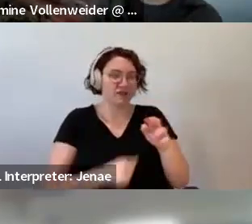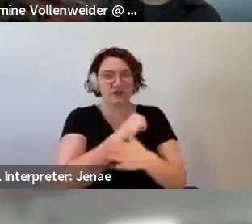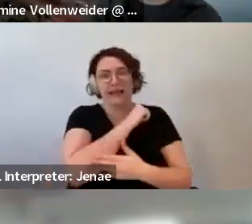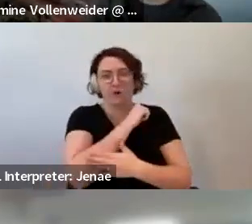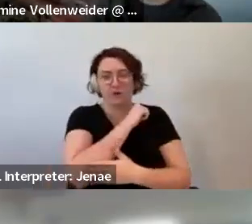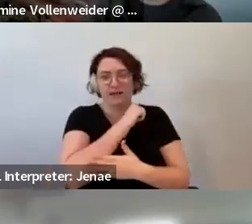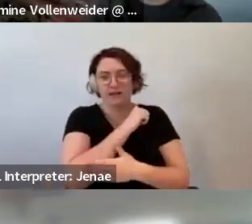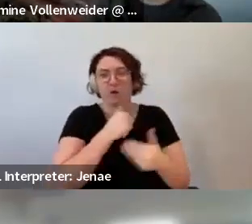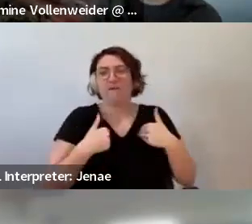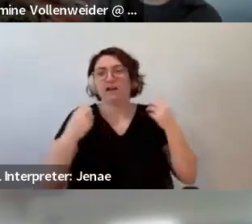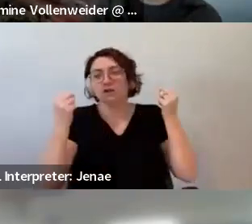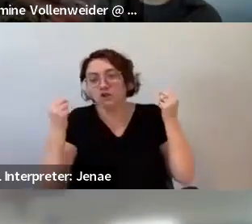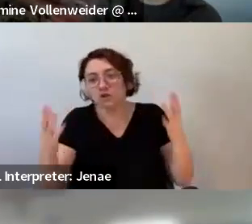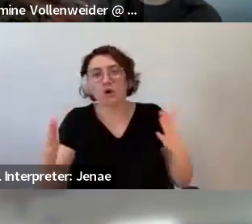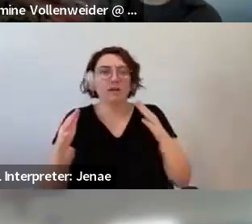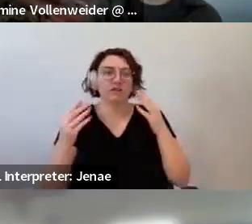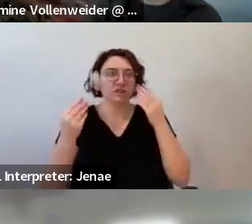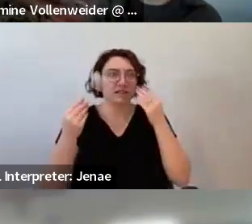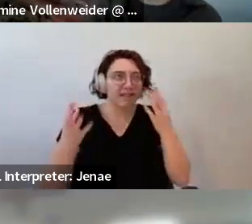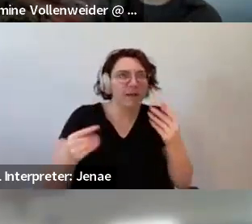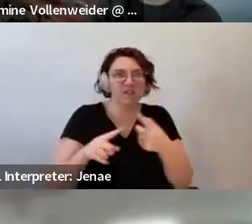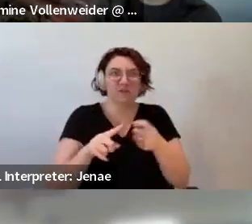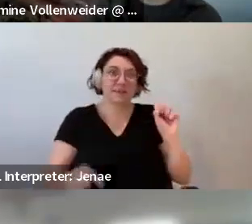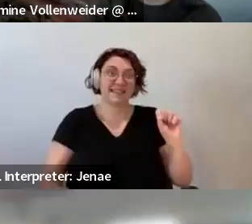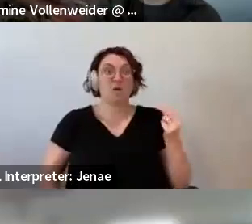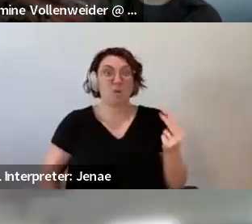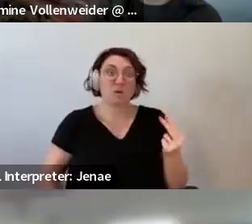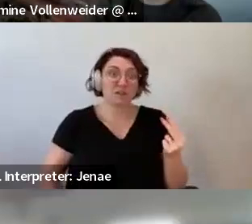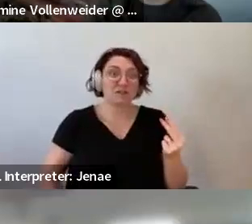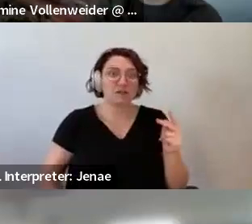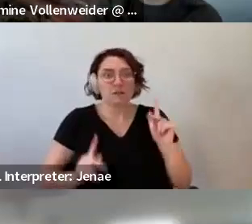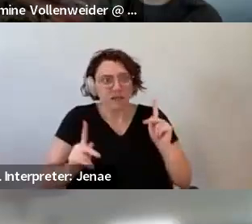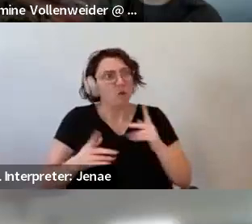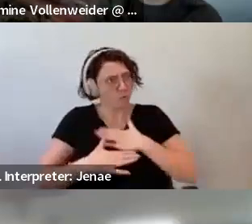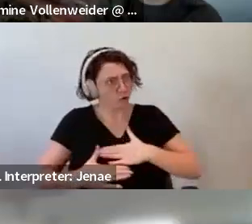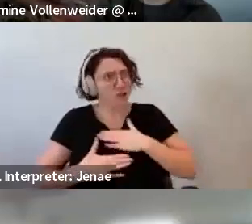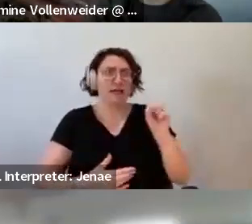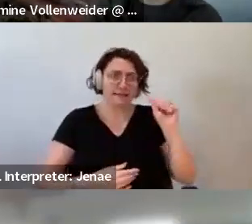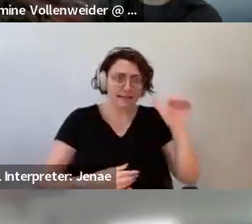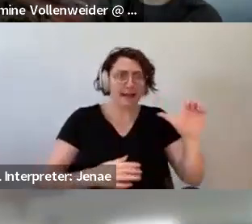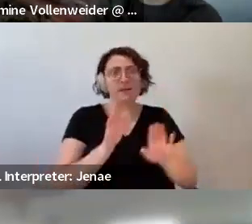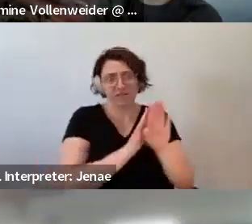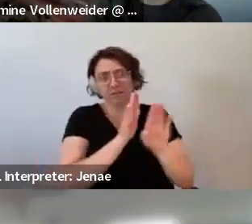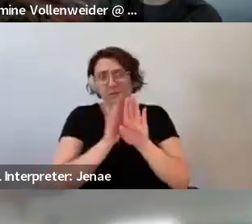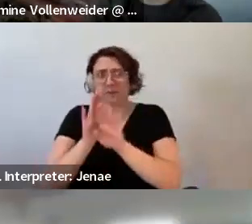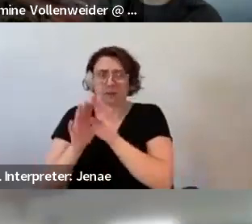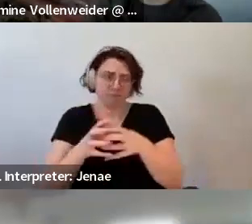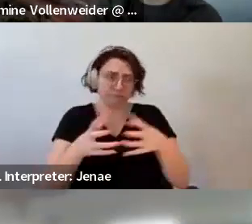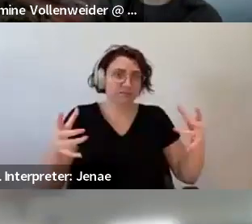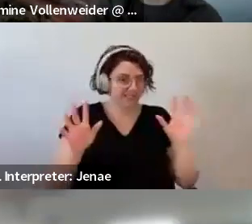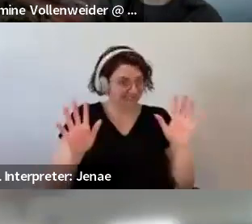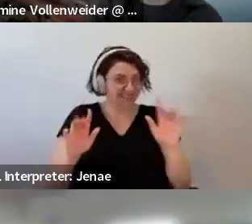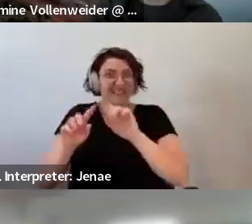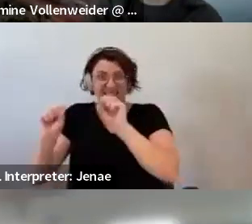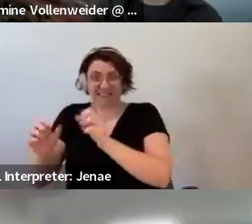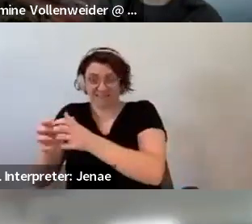community stakeholder input about, people appreciate the developments that we are doing in Sacramento. However, can we expand and do